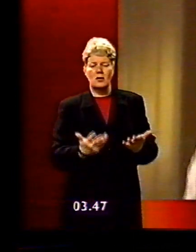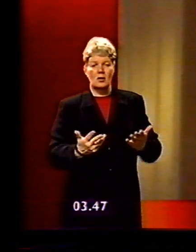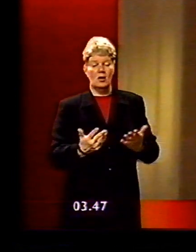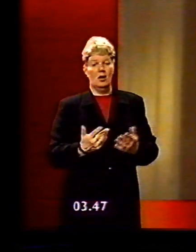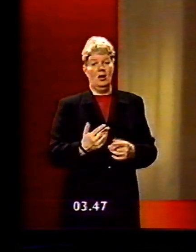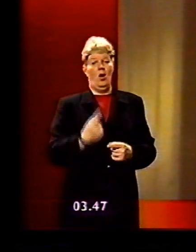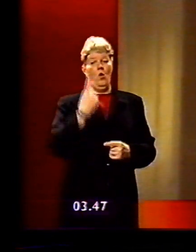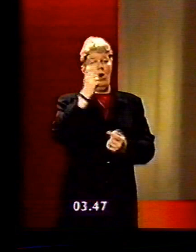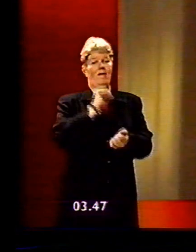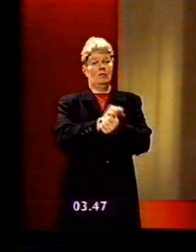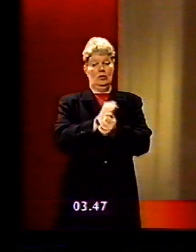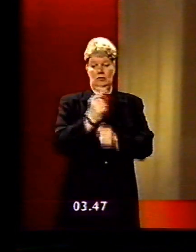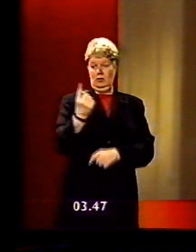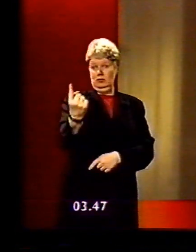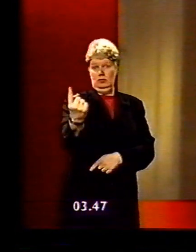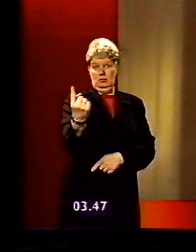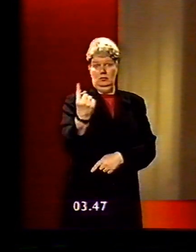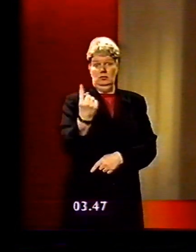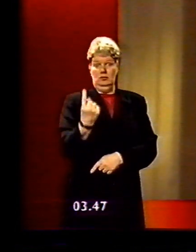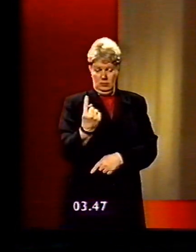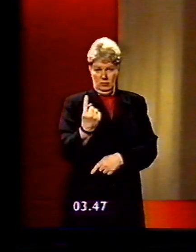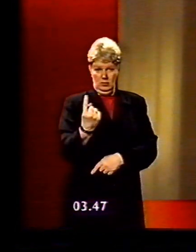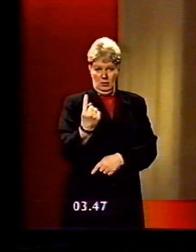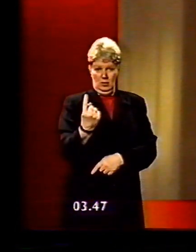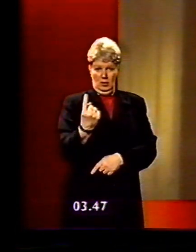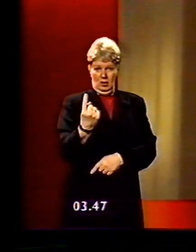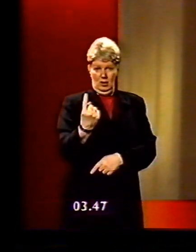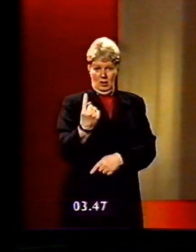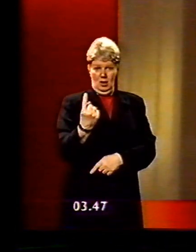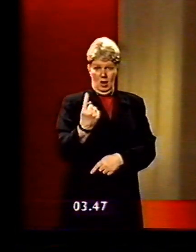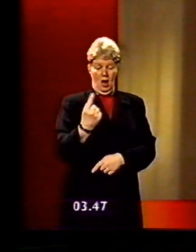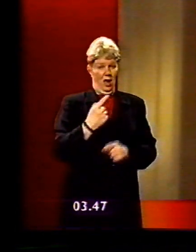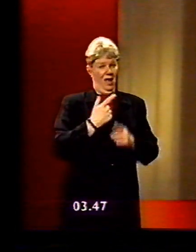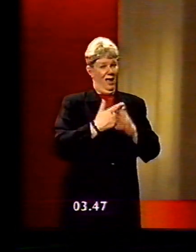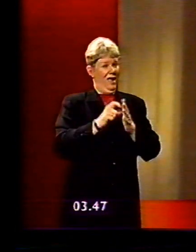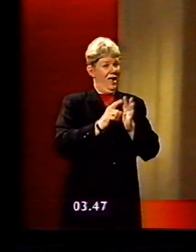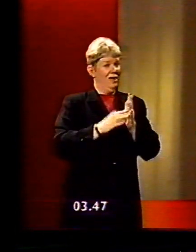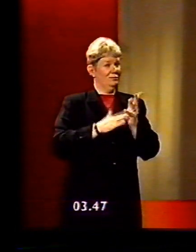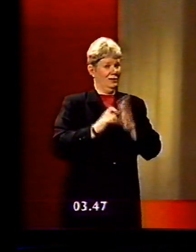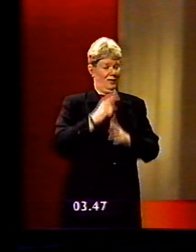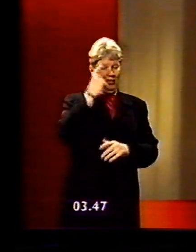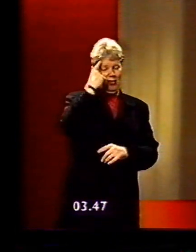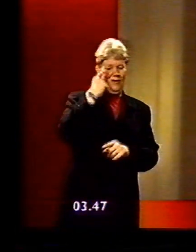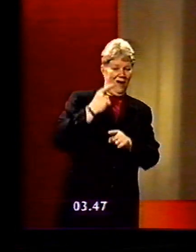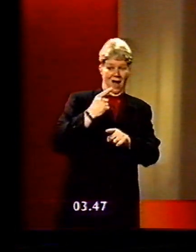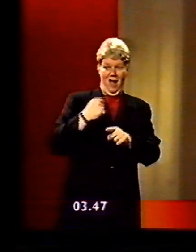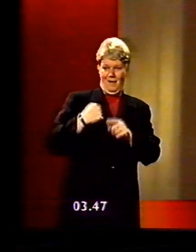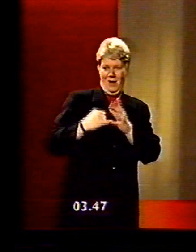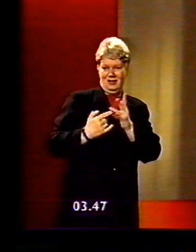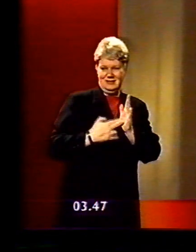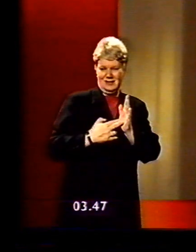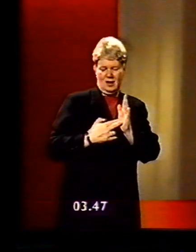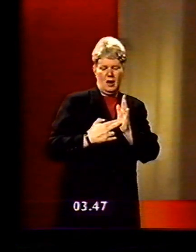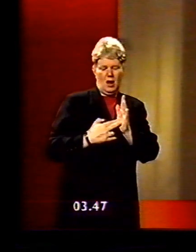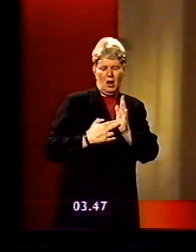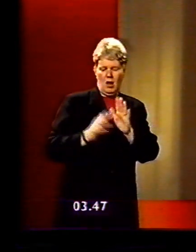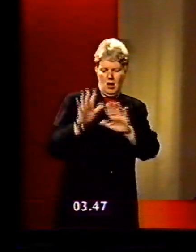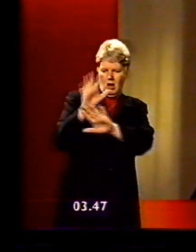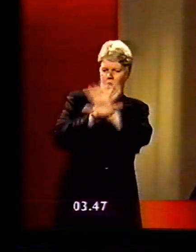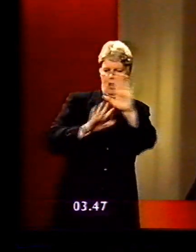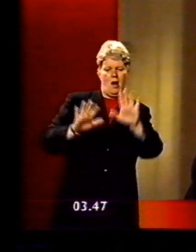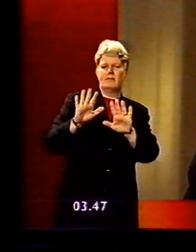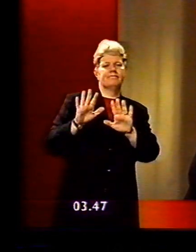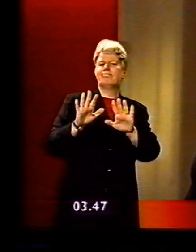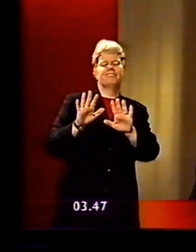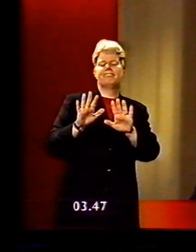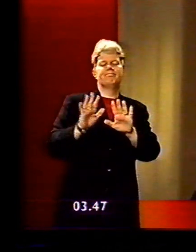of the prisoners did come forward. And for a moment, Edmund thought that it was Charles. And then